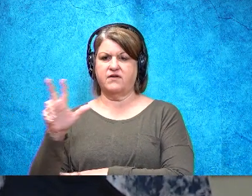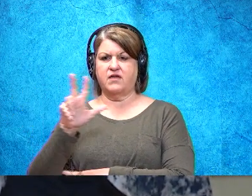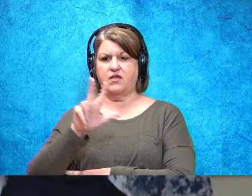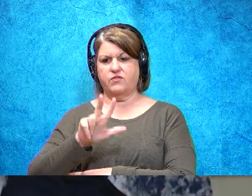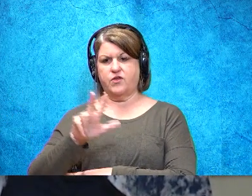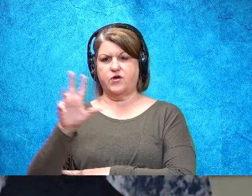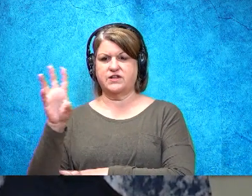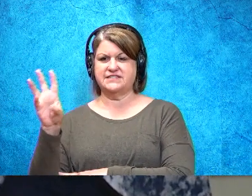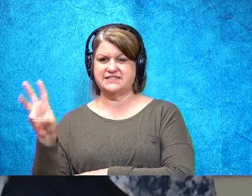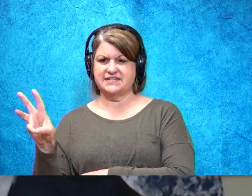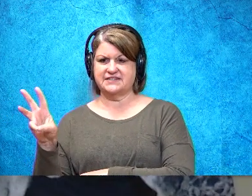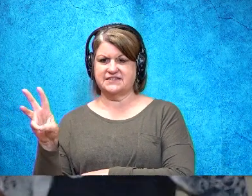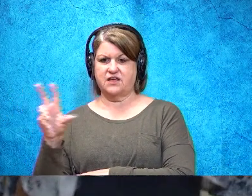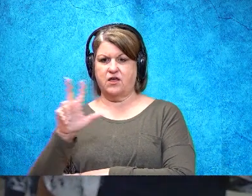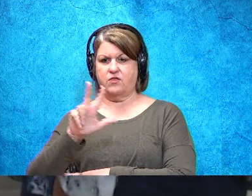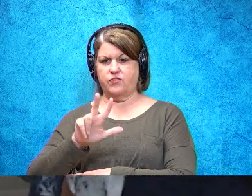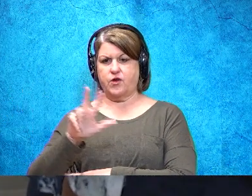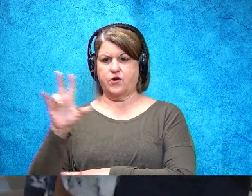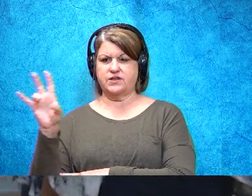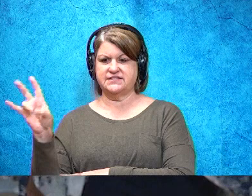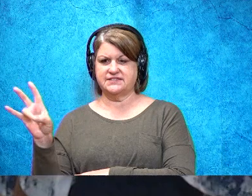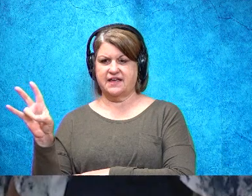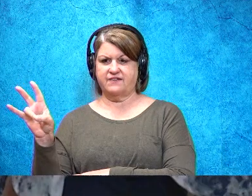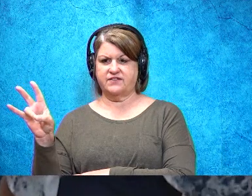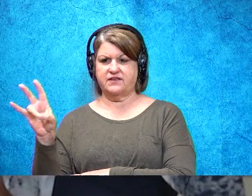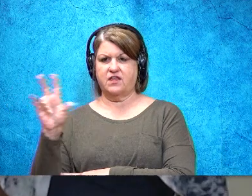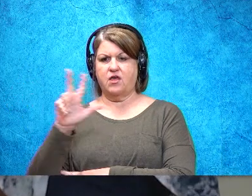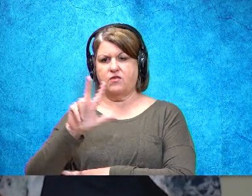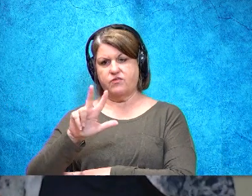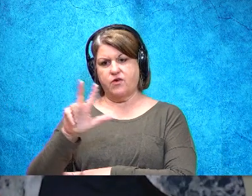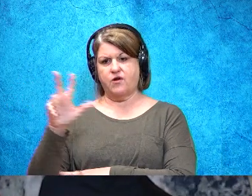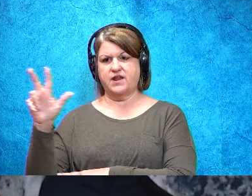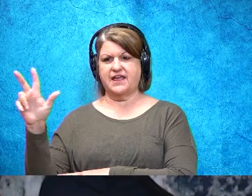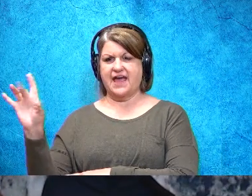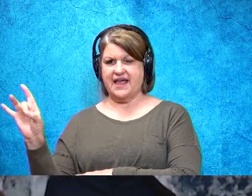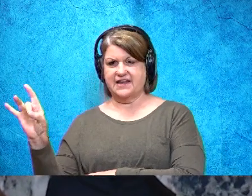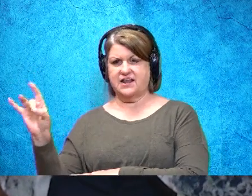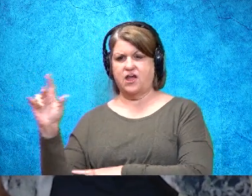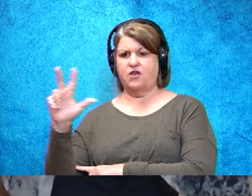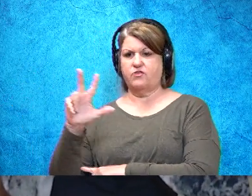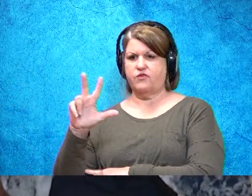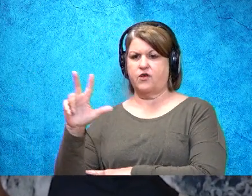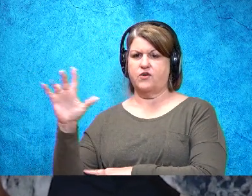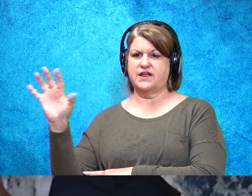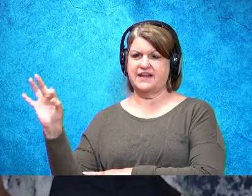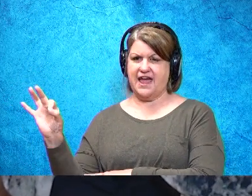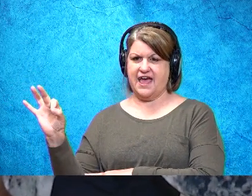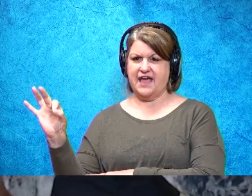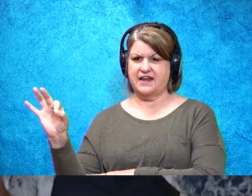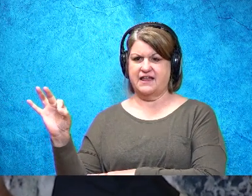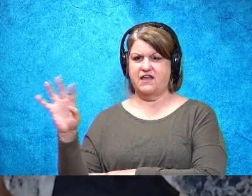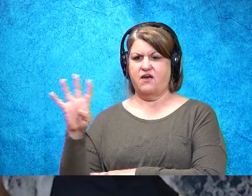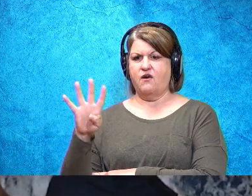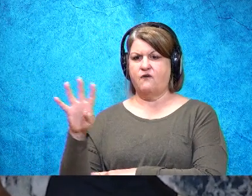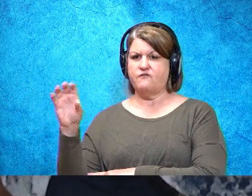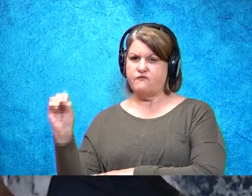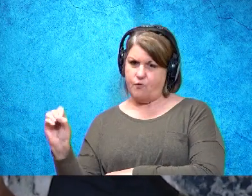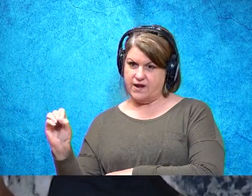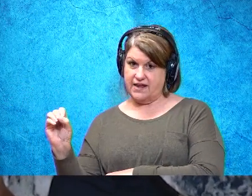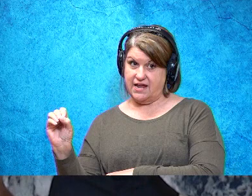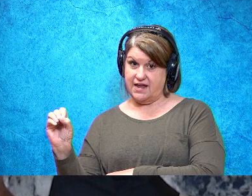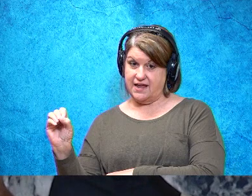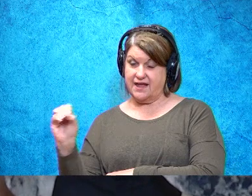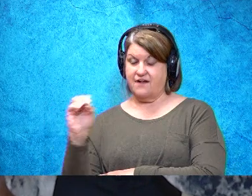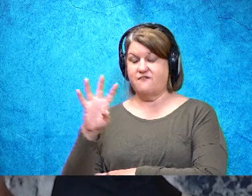35, 36, 37, 38, 39,